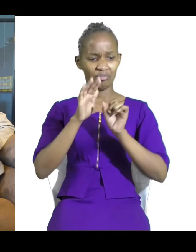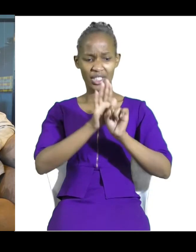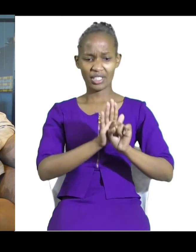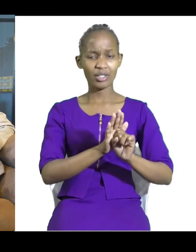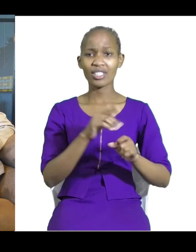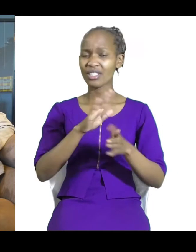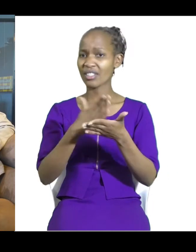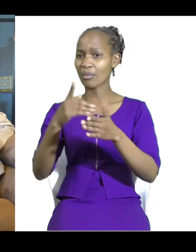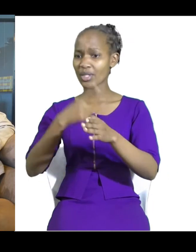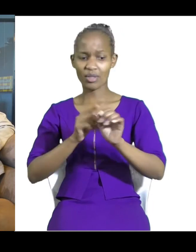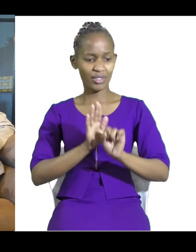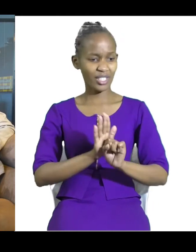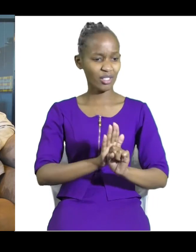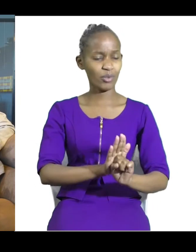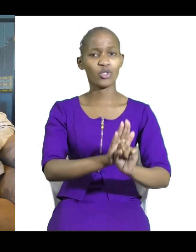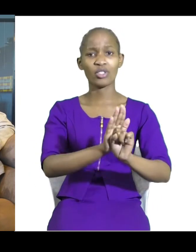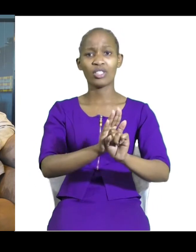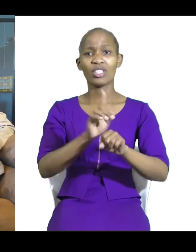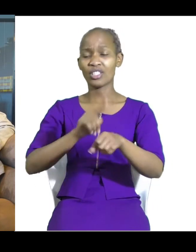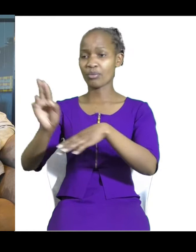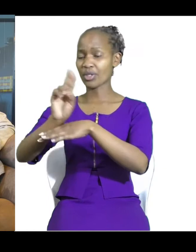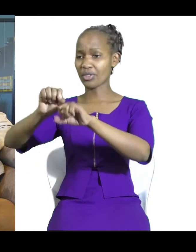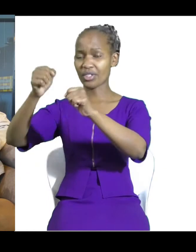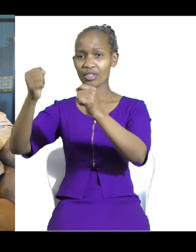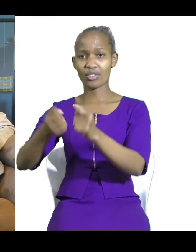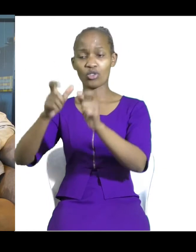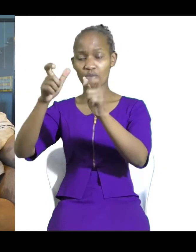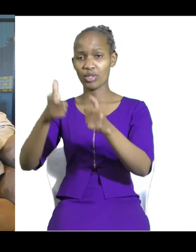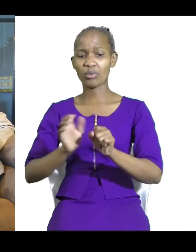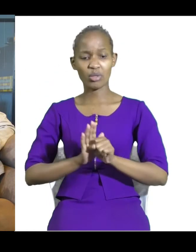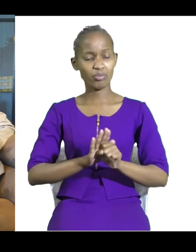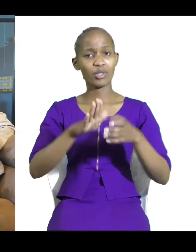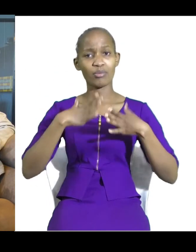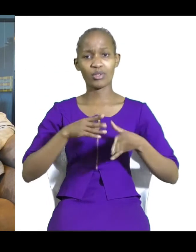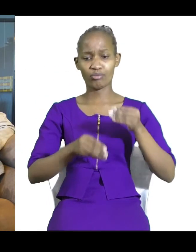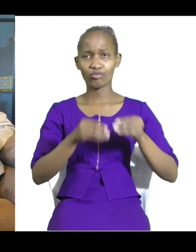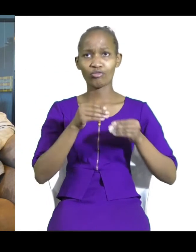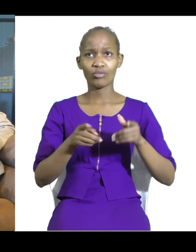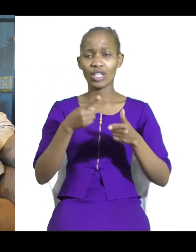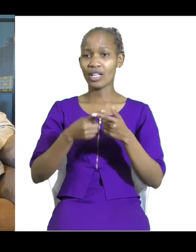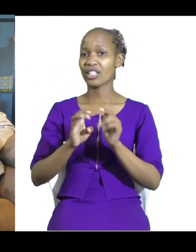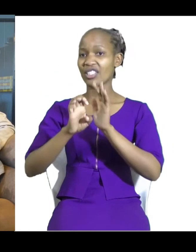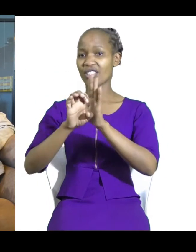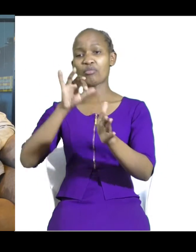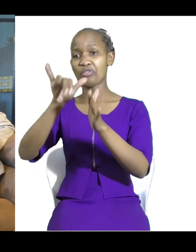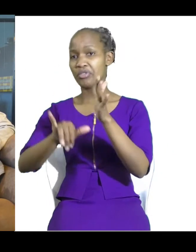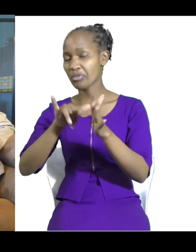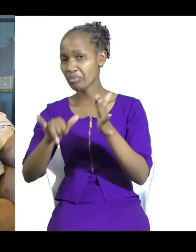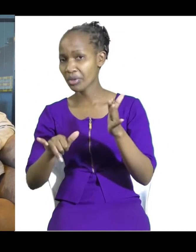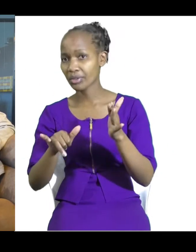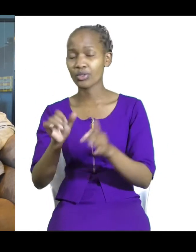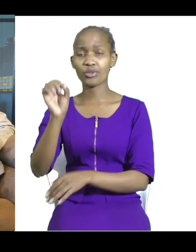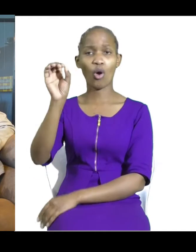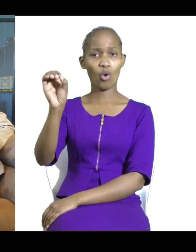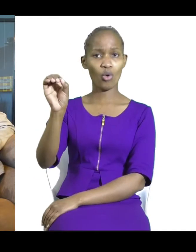persons with disabilities when we are doing things online, when we are using social media as a platform, when we are using things like this, vlogging as a